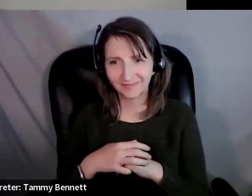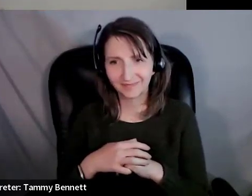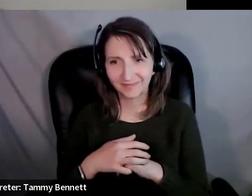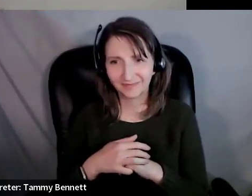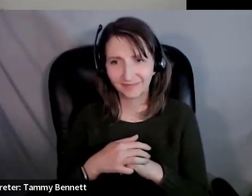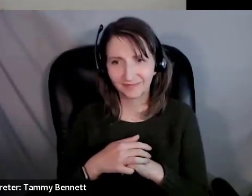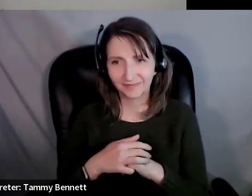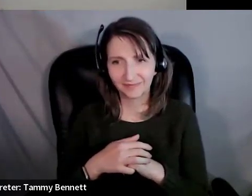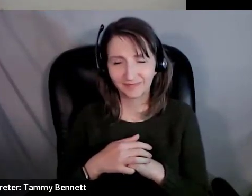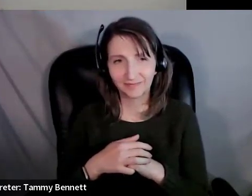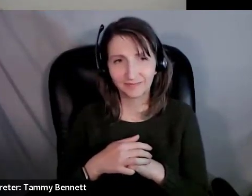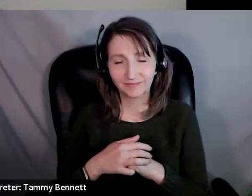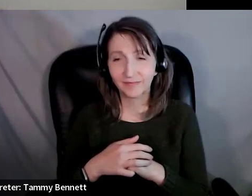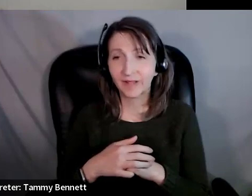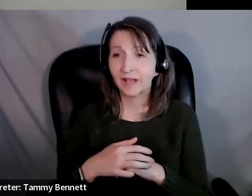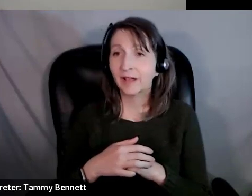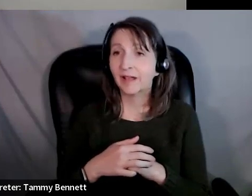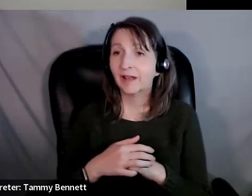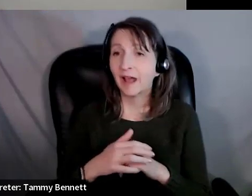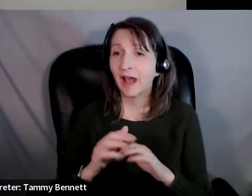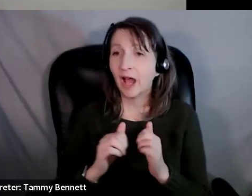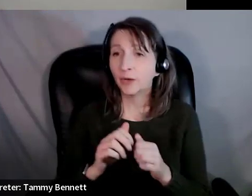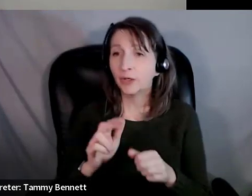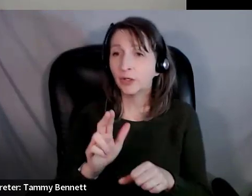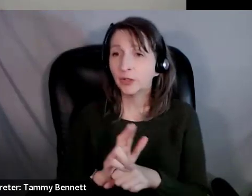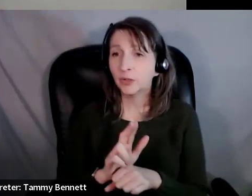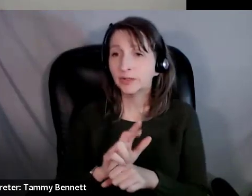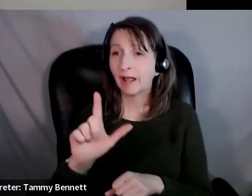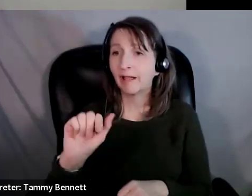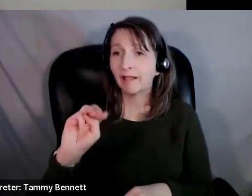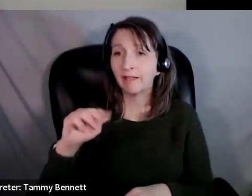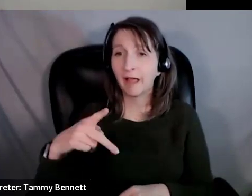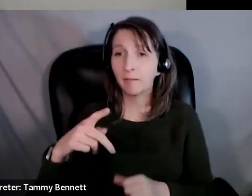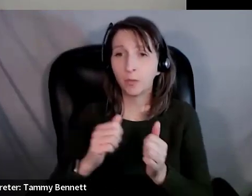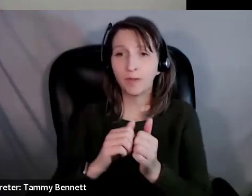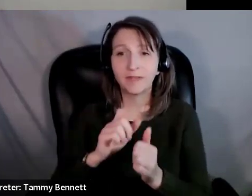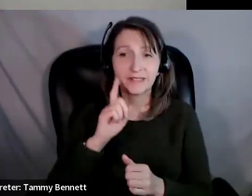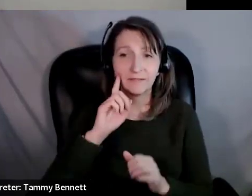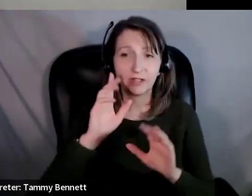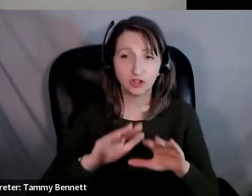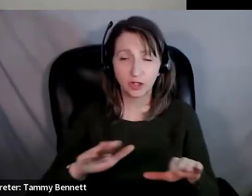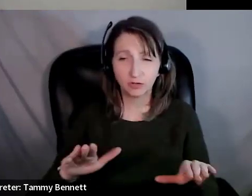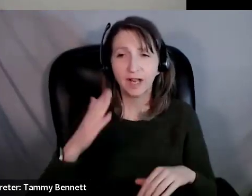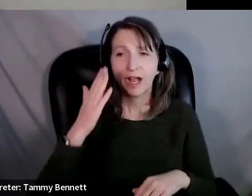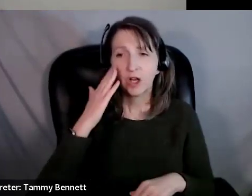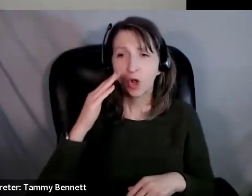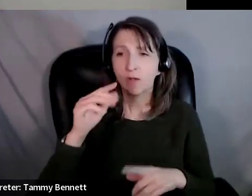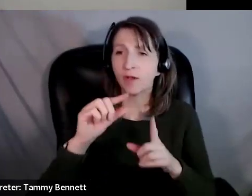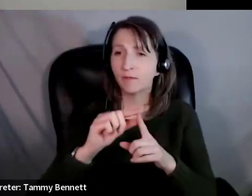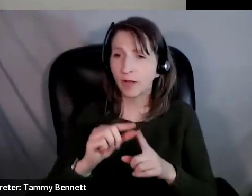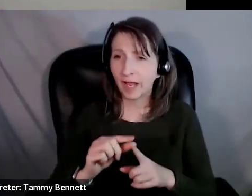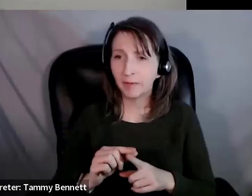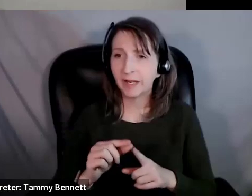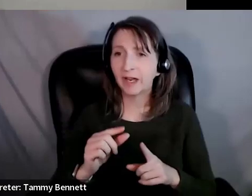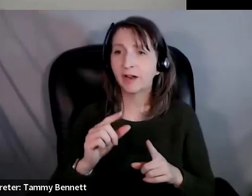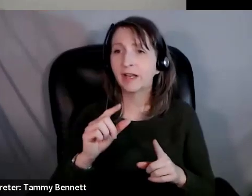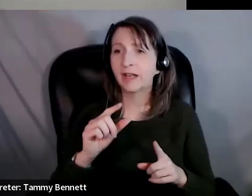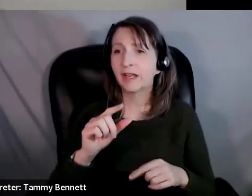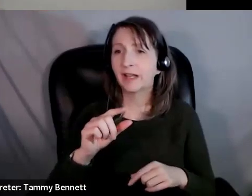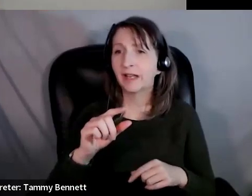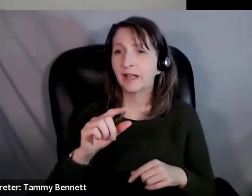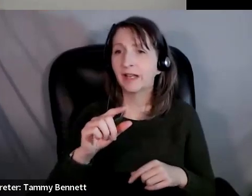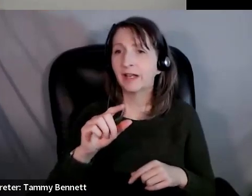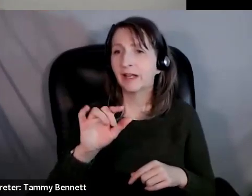Um, have you used lamp with deaf children? I know the vocabulary is very English based and using the same symbol for a homonym such as bat